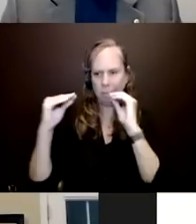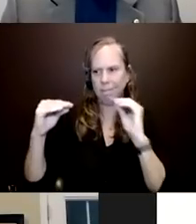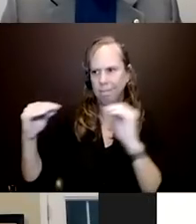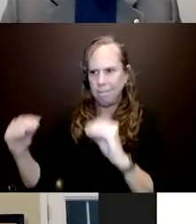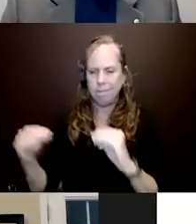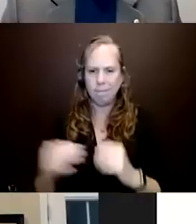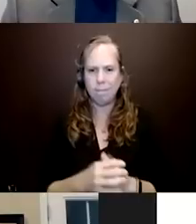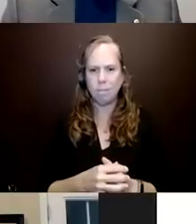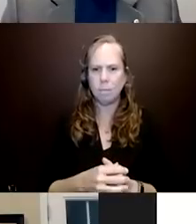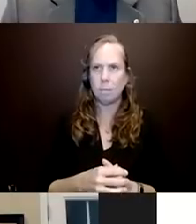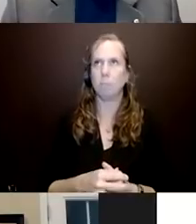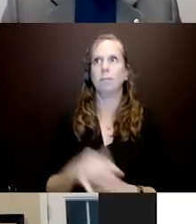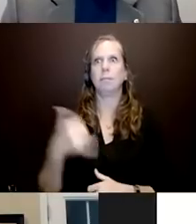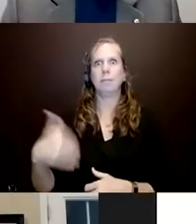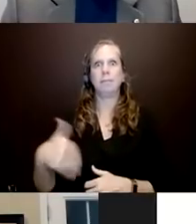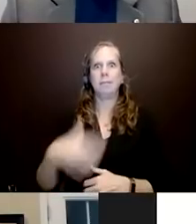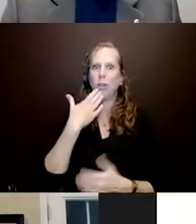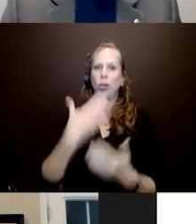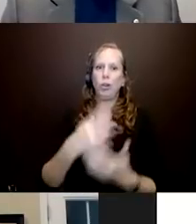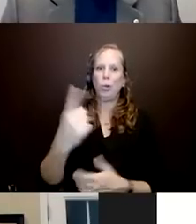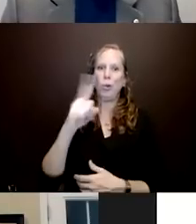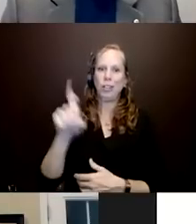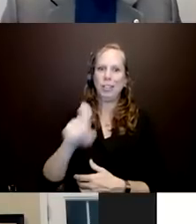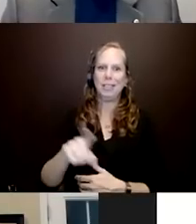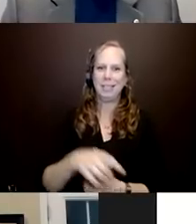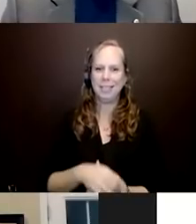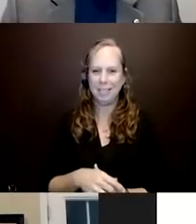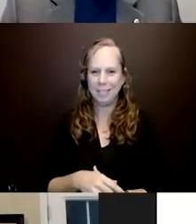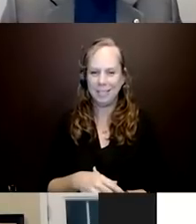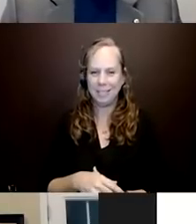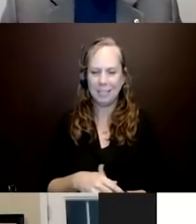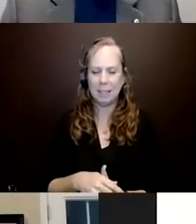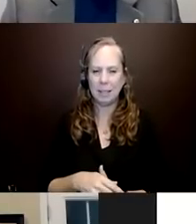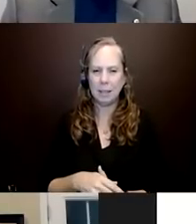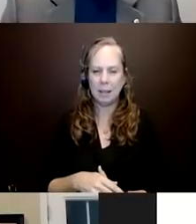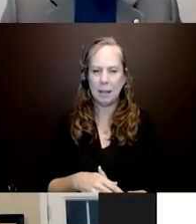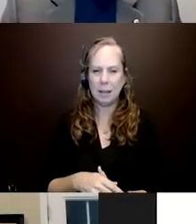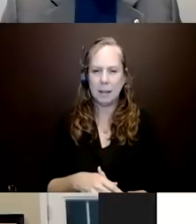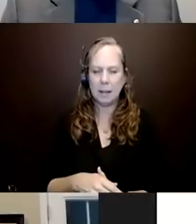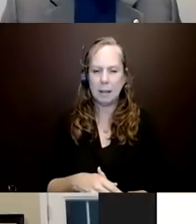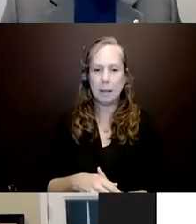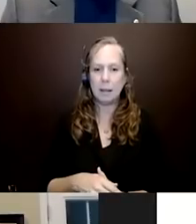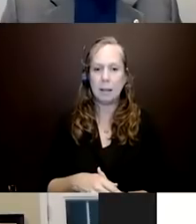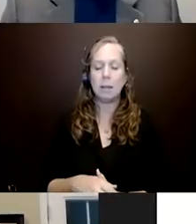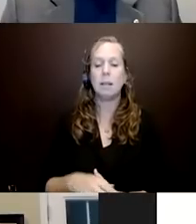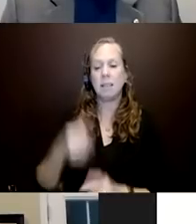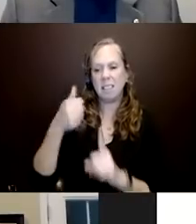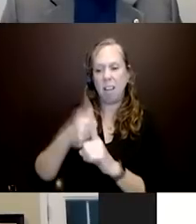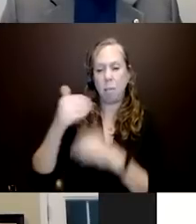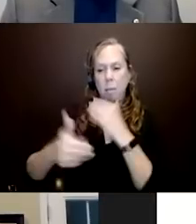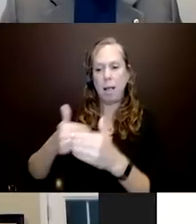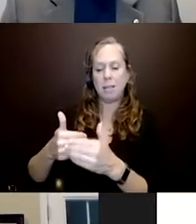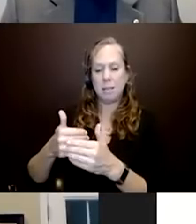Well, that is a good question. You're welcome. I would answer that asynchronous is for most